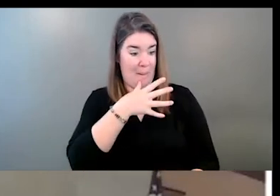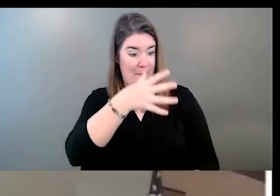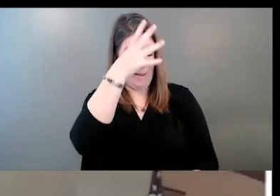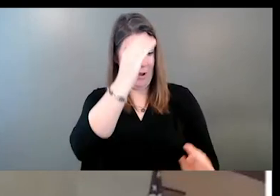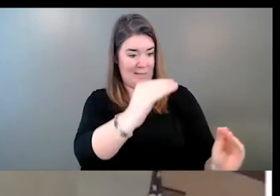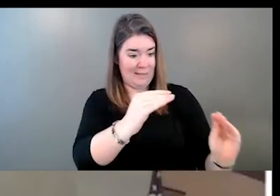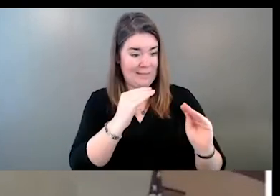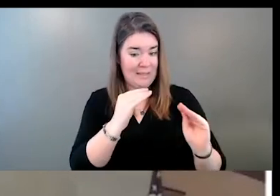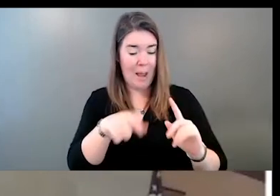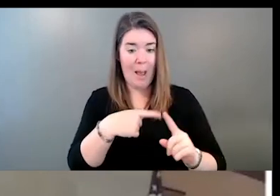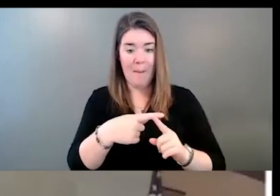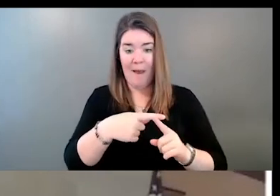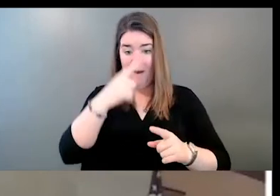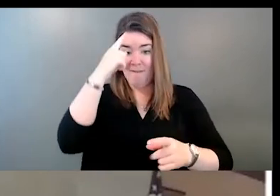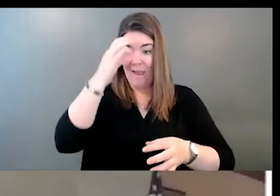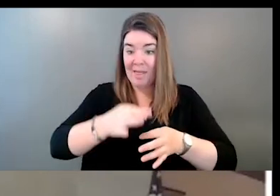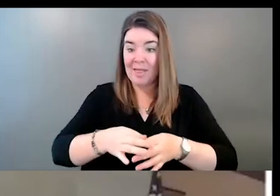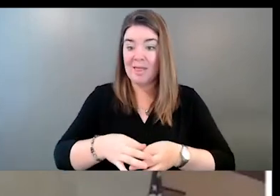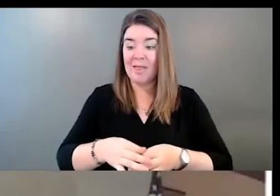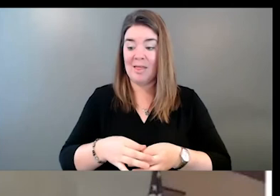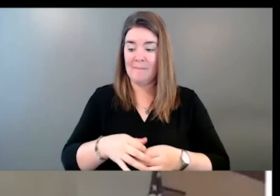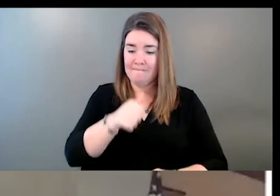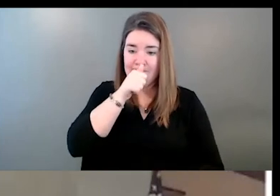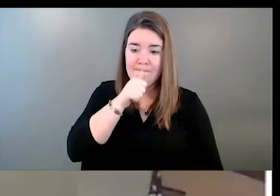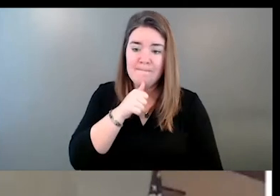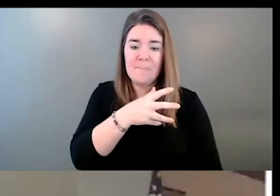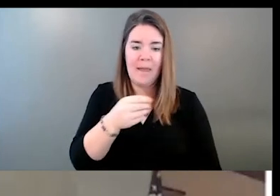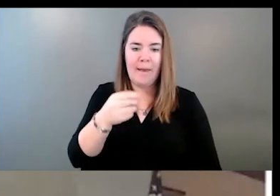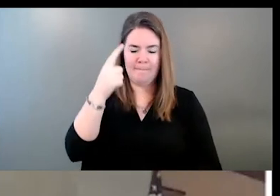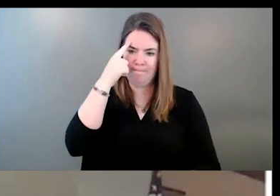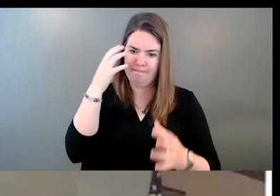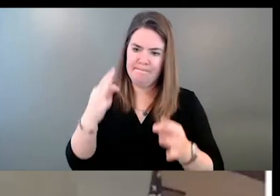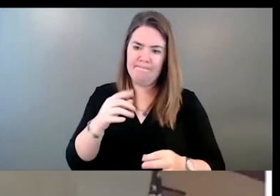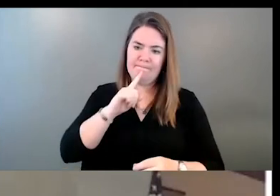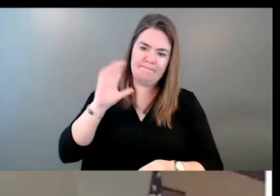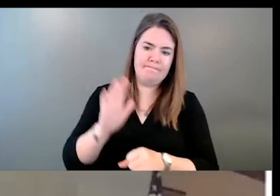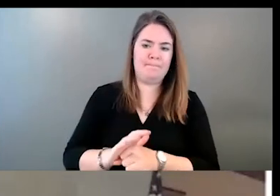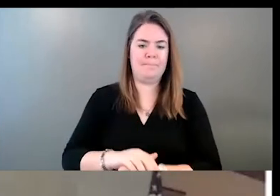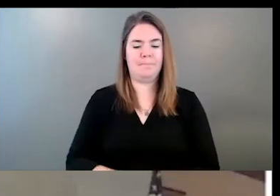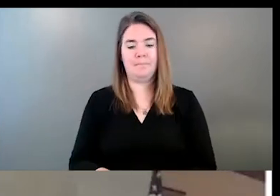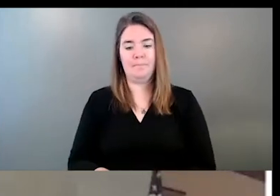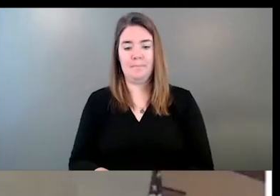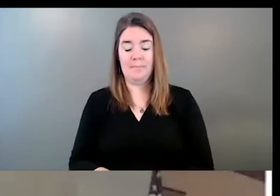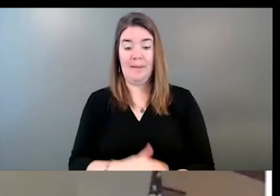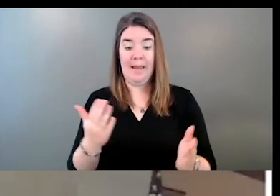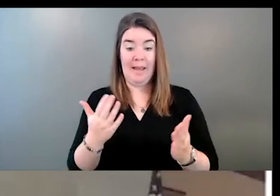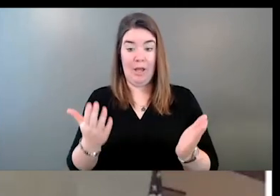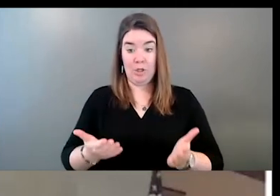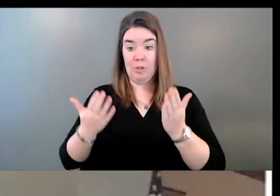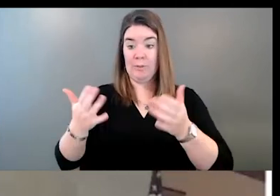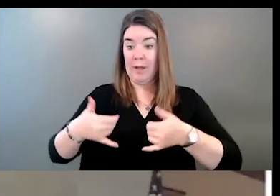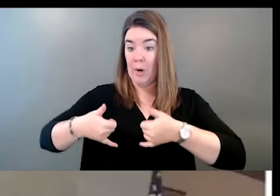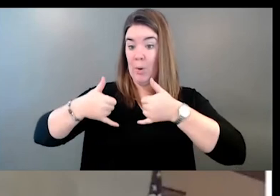faith, resiliency, and determination. Here to present this year's Croucher Family Award,